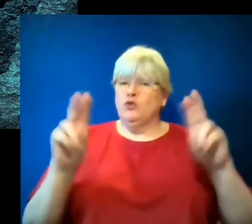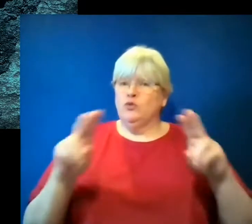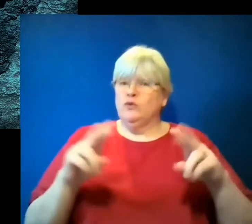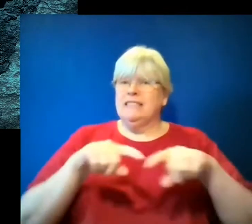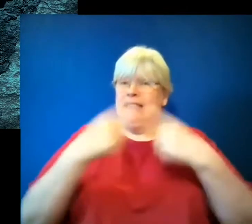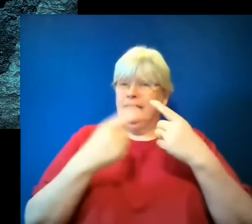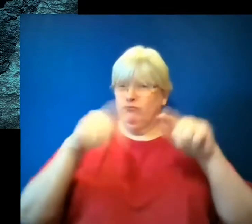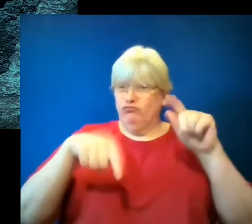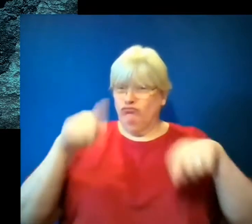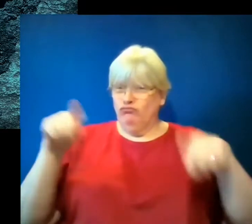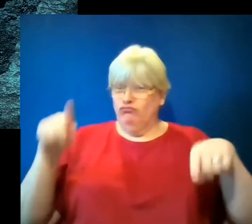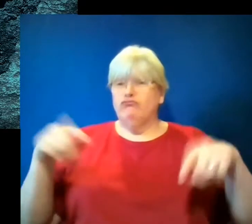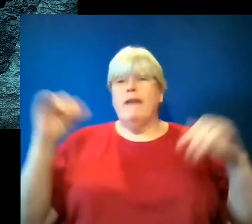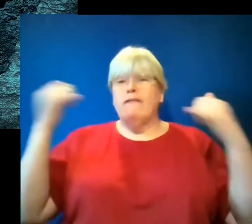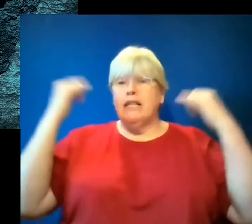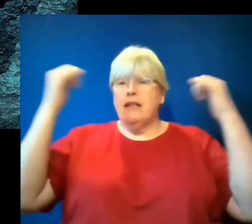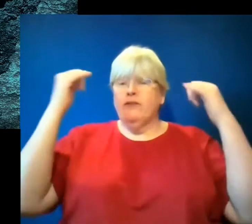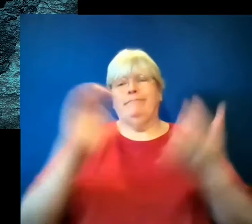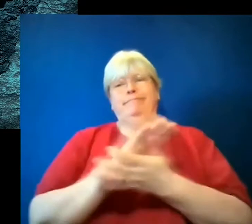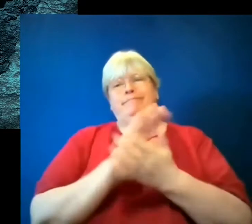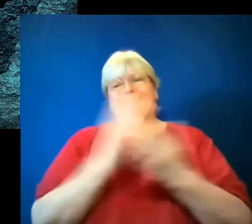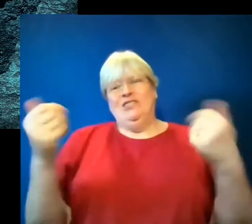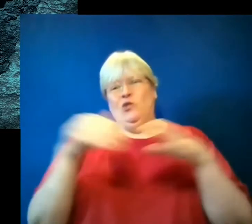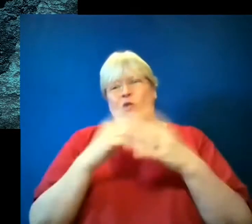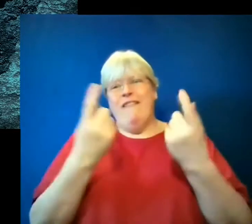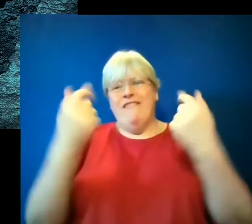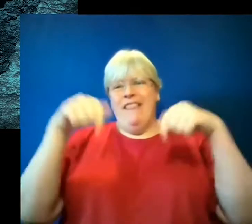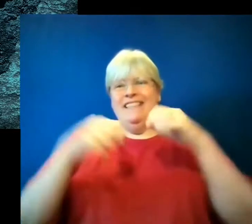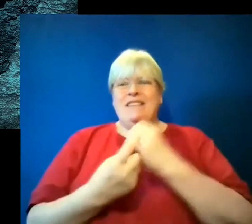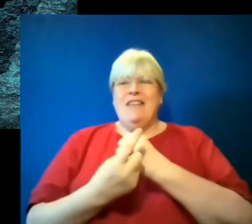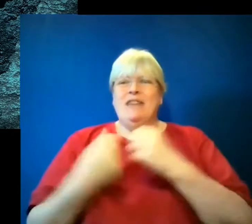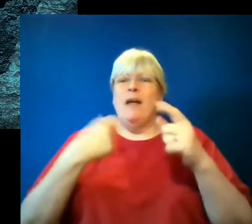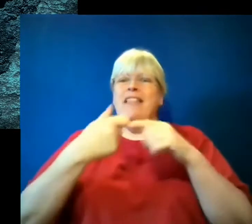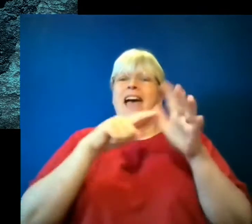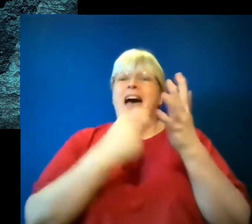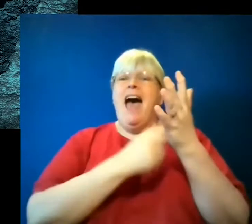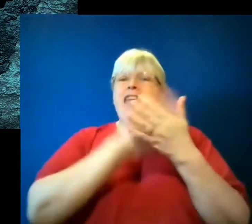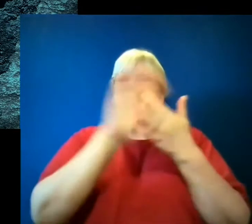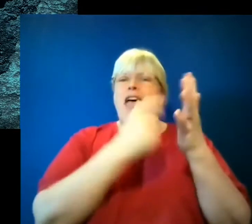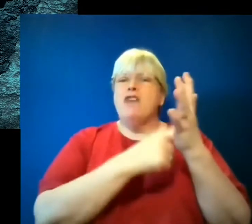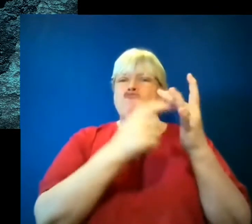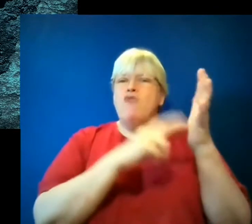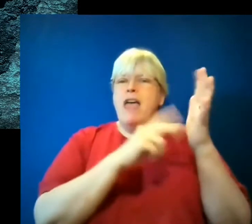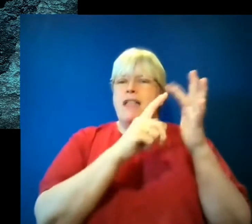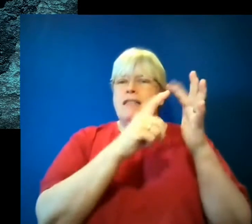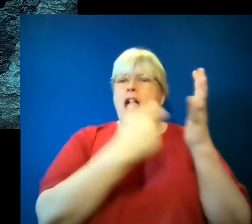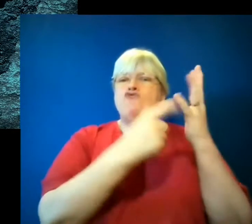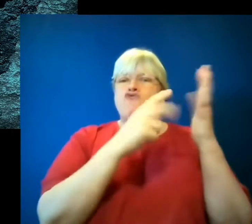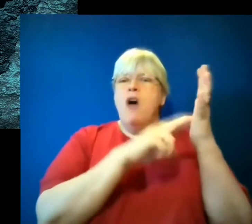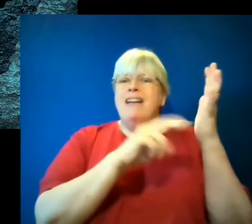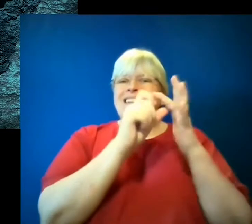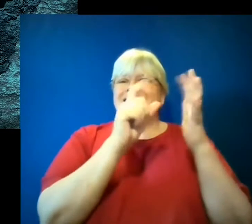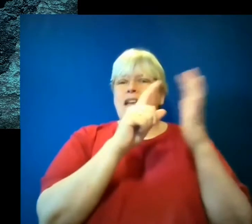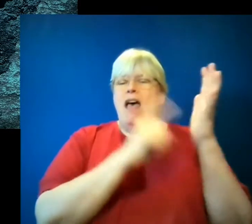I'm delighted you've joined us for this event with Katherine Rundell, which is part of the digital